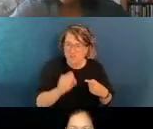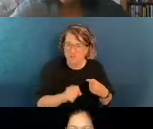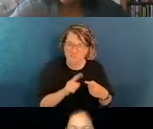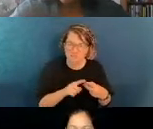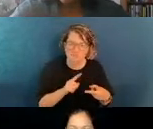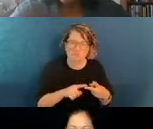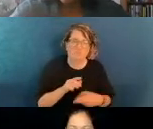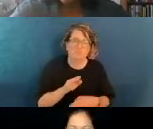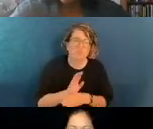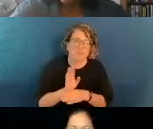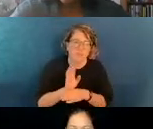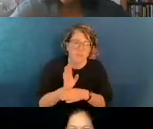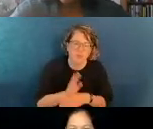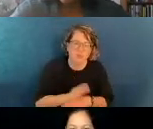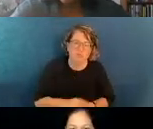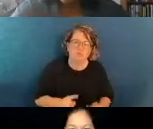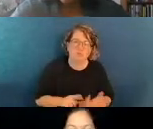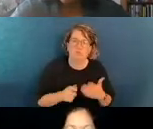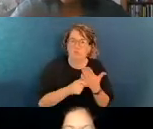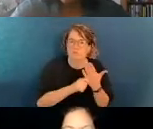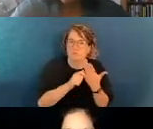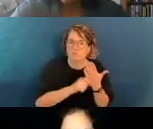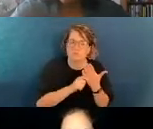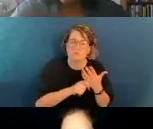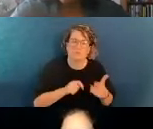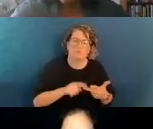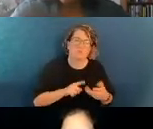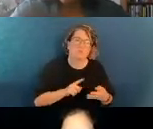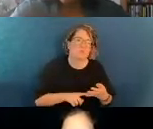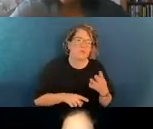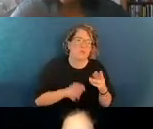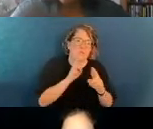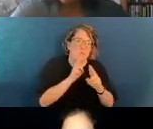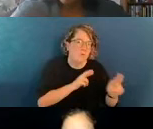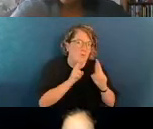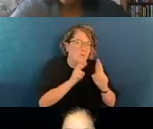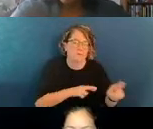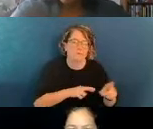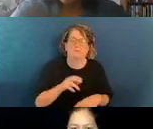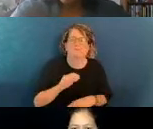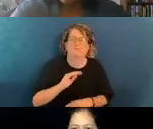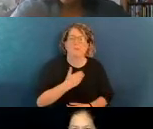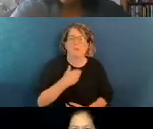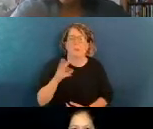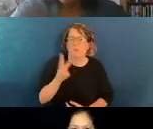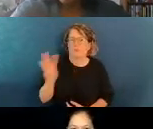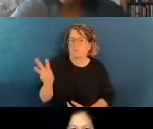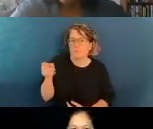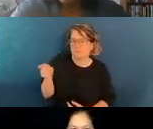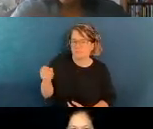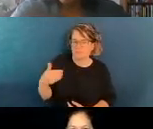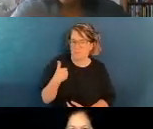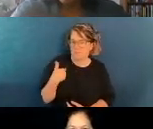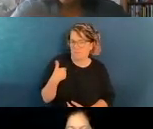videos and booklets and reports, and all of these are available at our website.